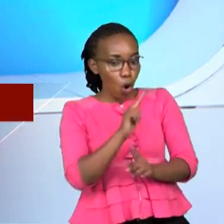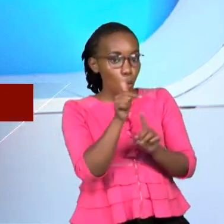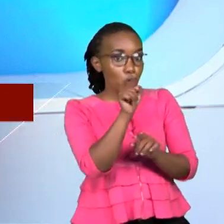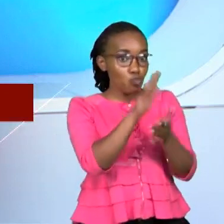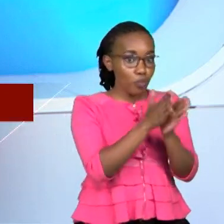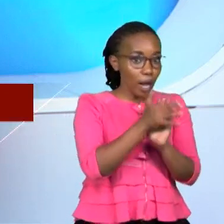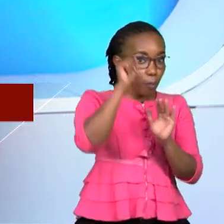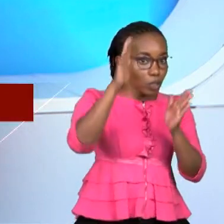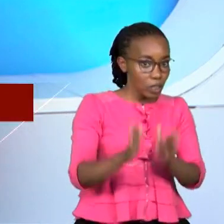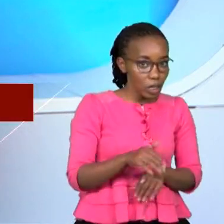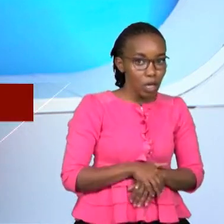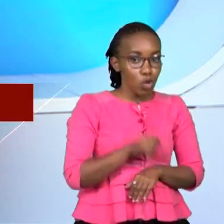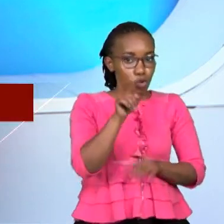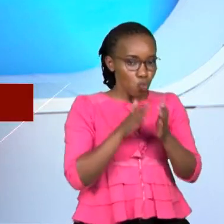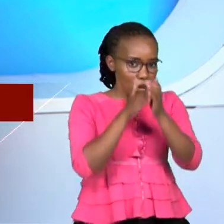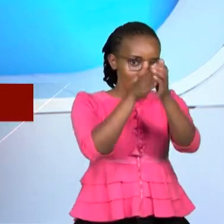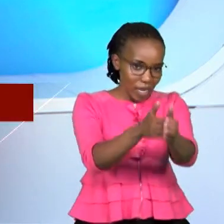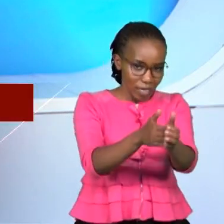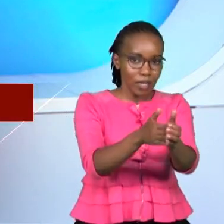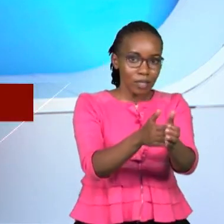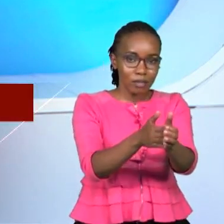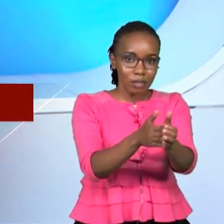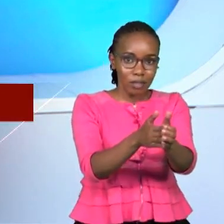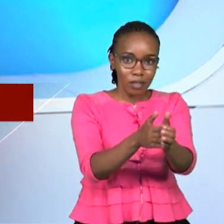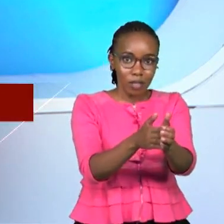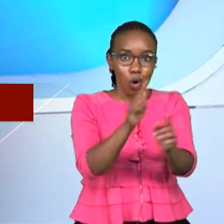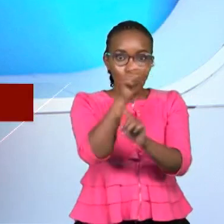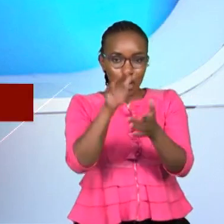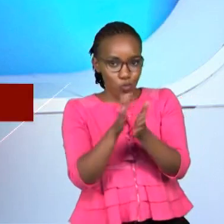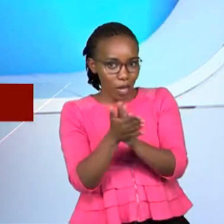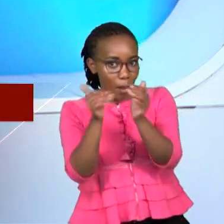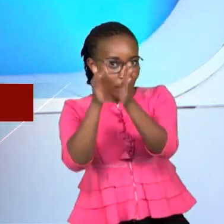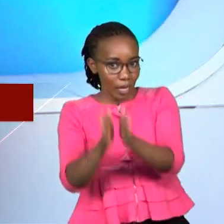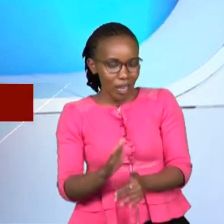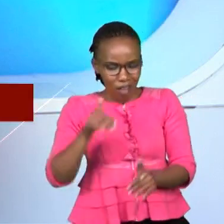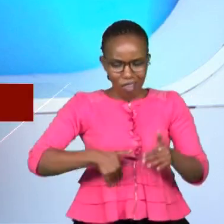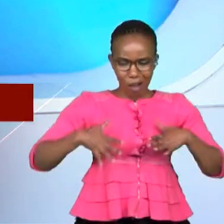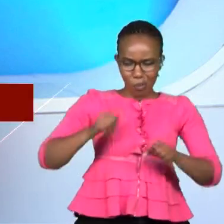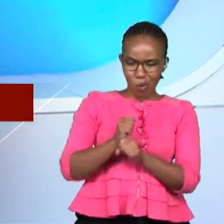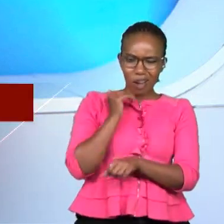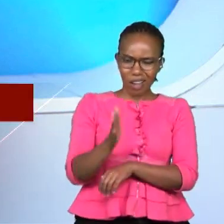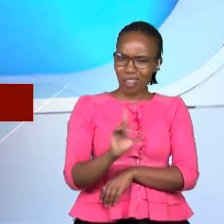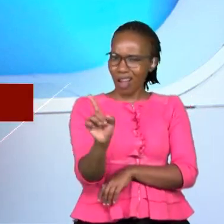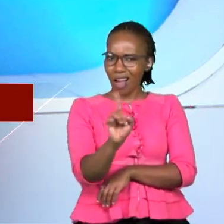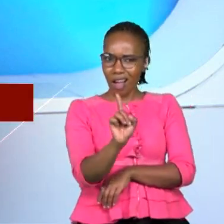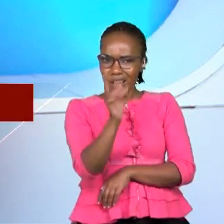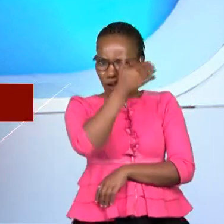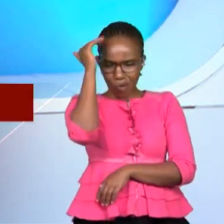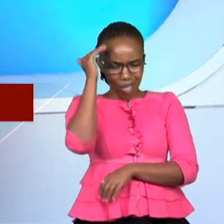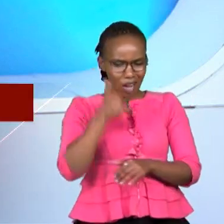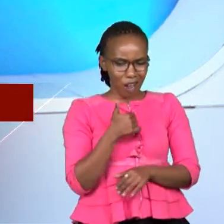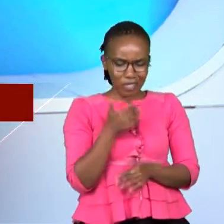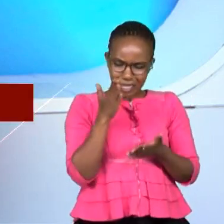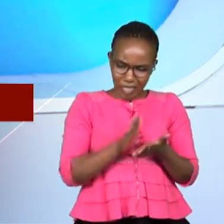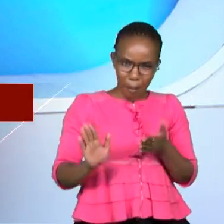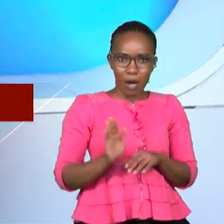politician. You learn how to lead by leading. So let us not say that the young people we have elected are not performing and forget that we have some of them who